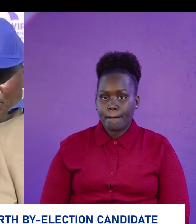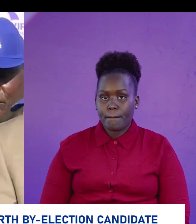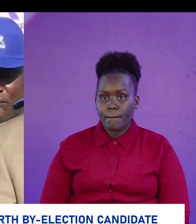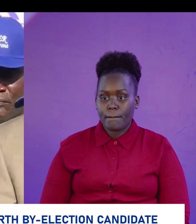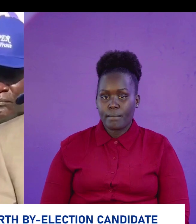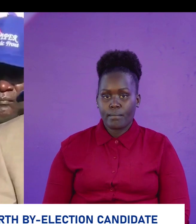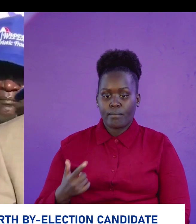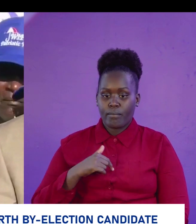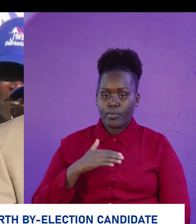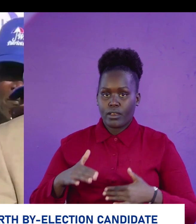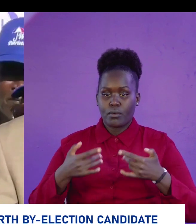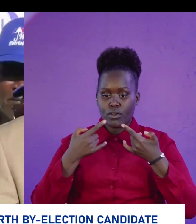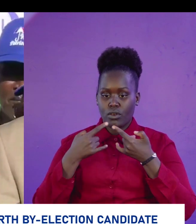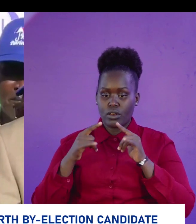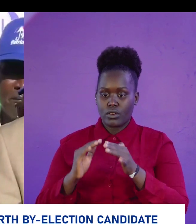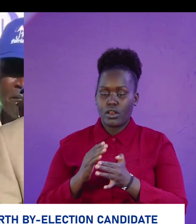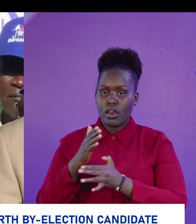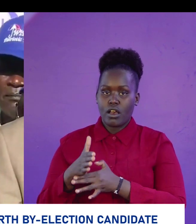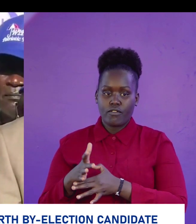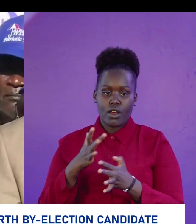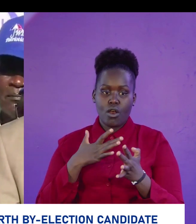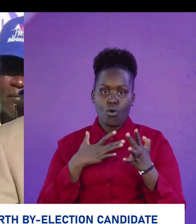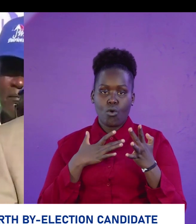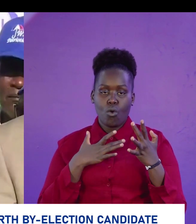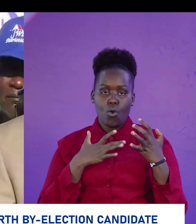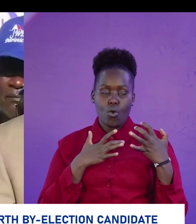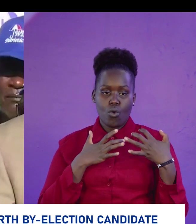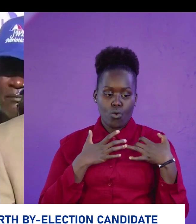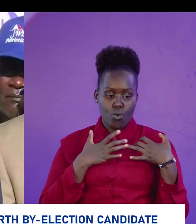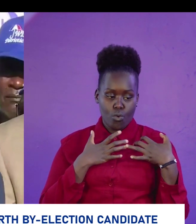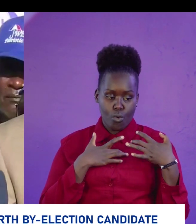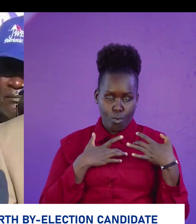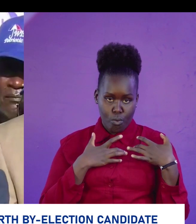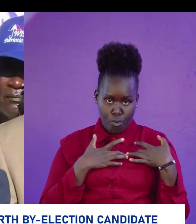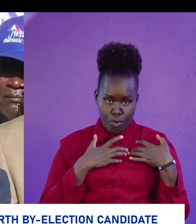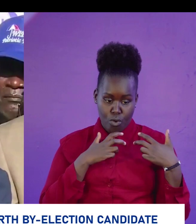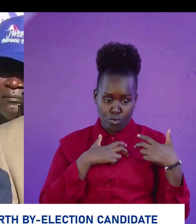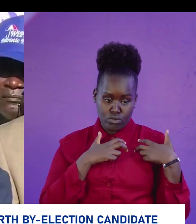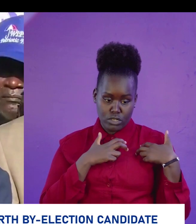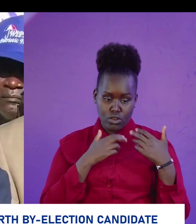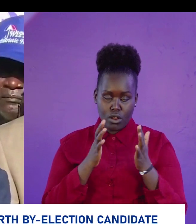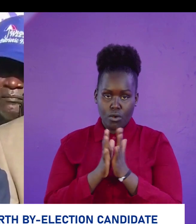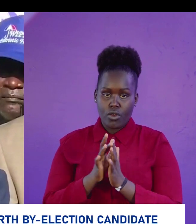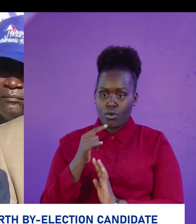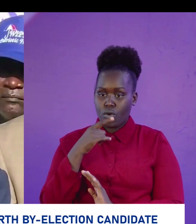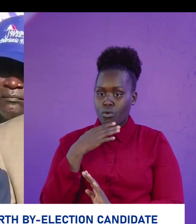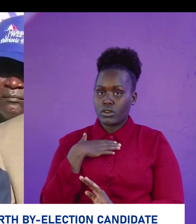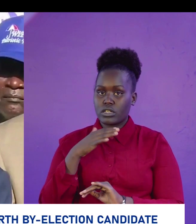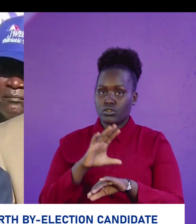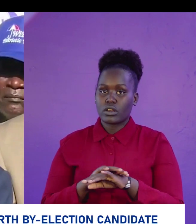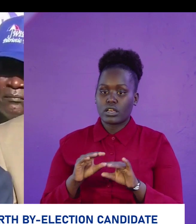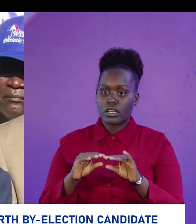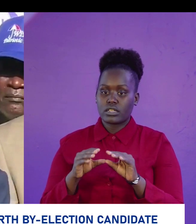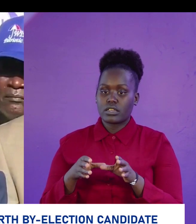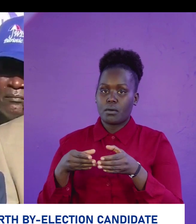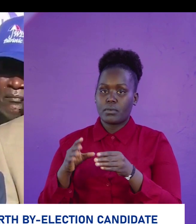We are happy to announce that after consultations with those who wanted to obtain the party ticket for the